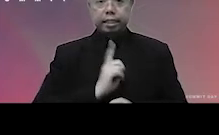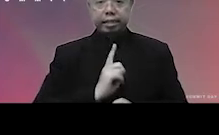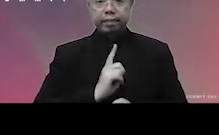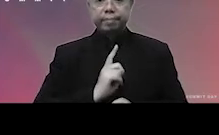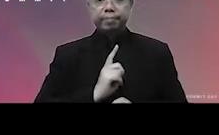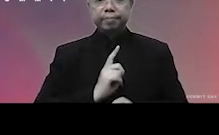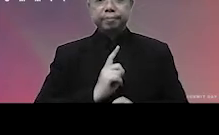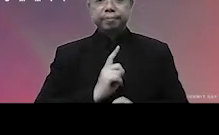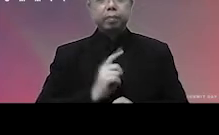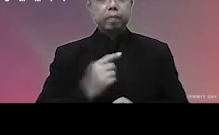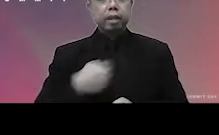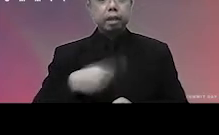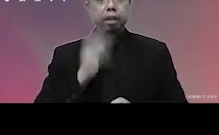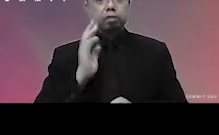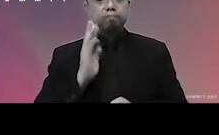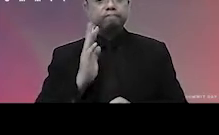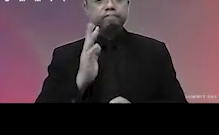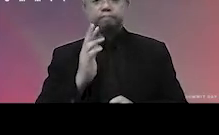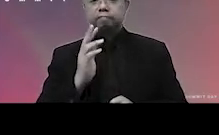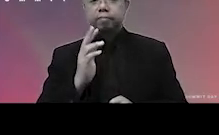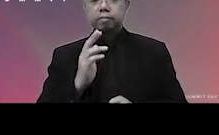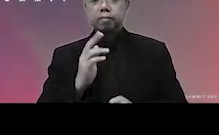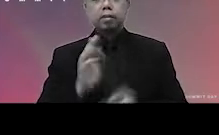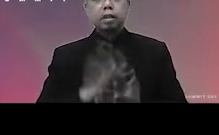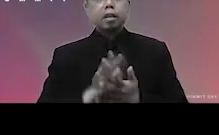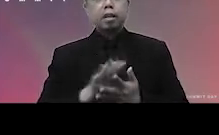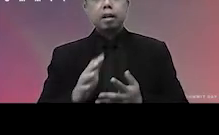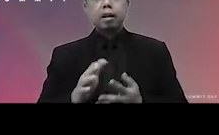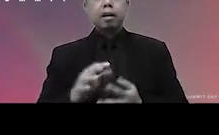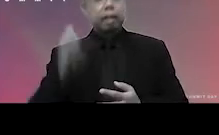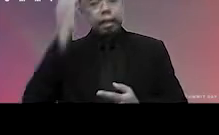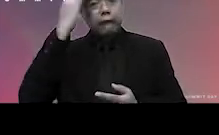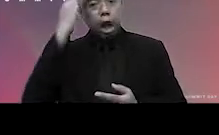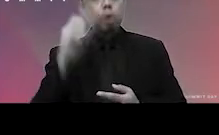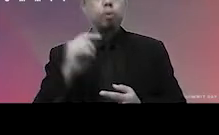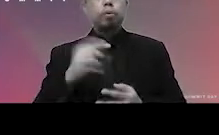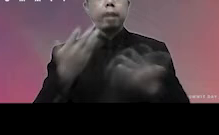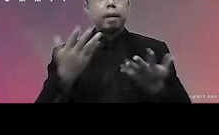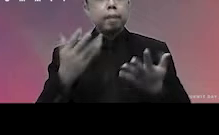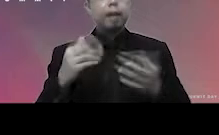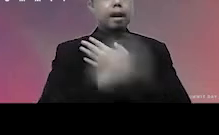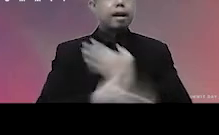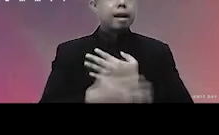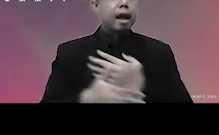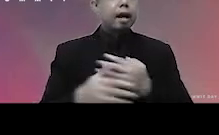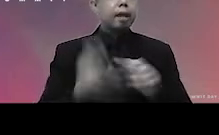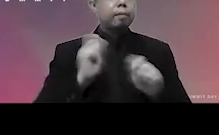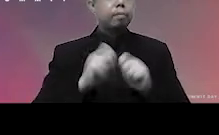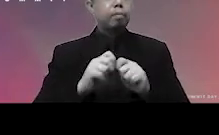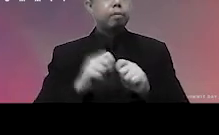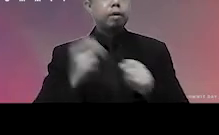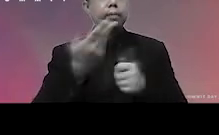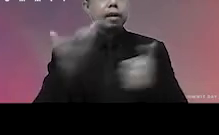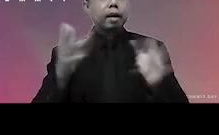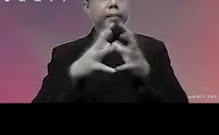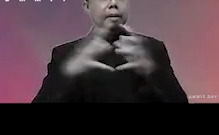support countries as they develop health information exchange to improve many things, to improve patient care, to improve